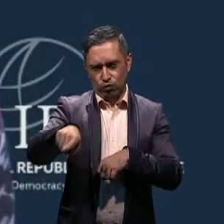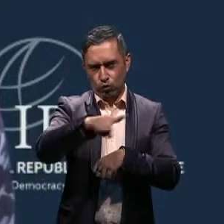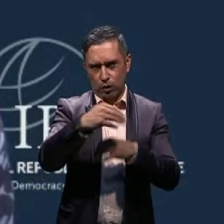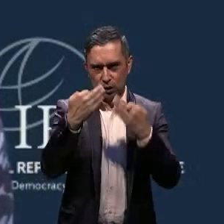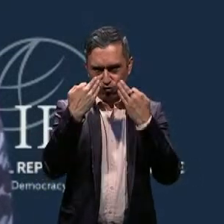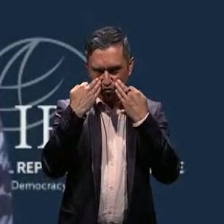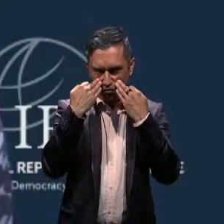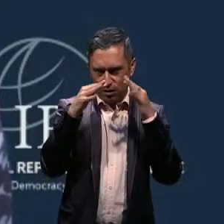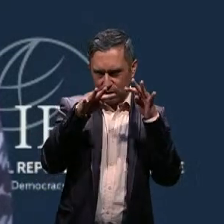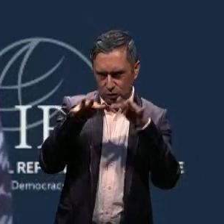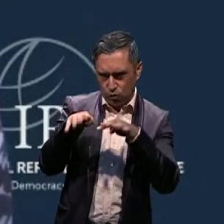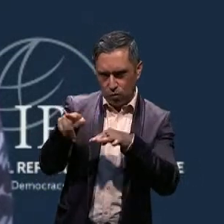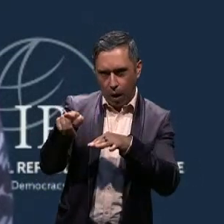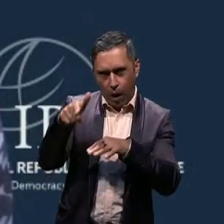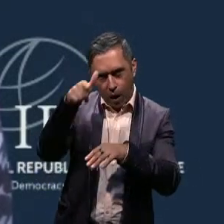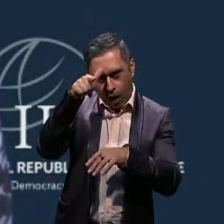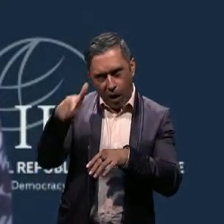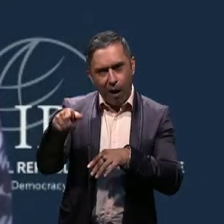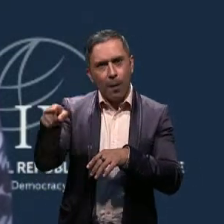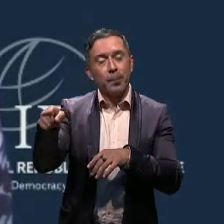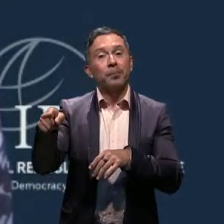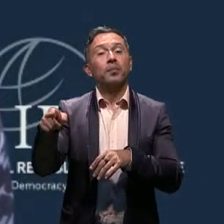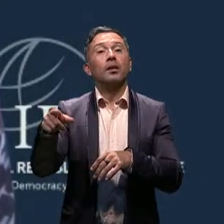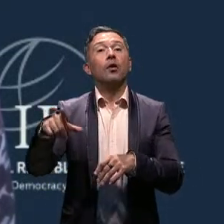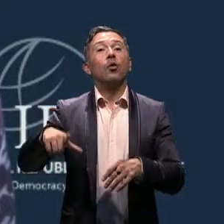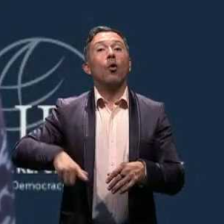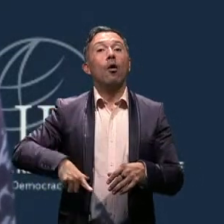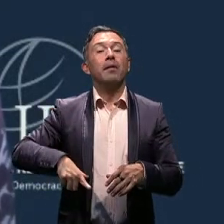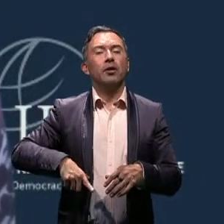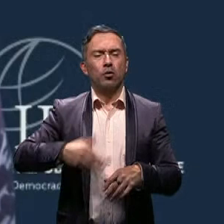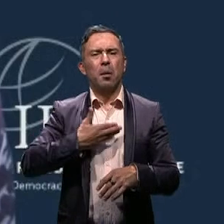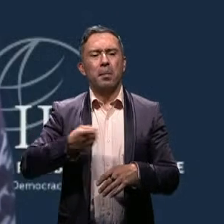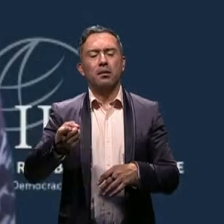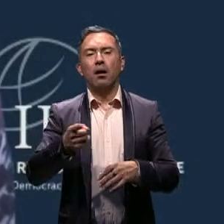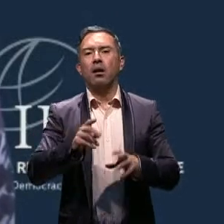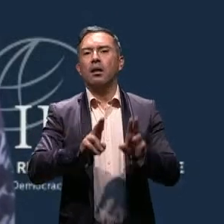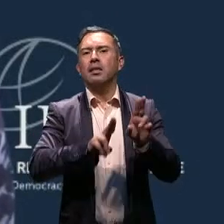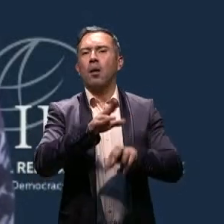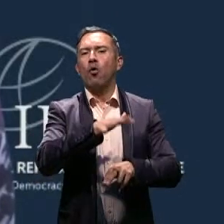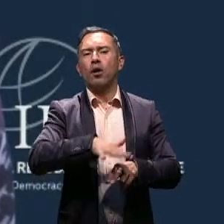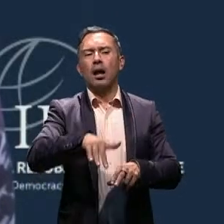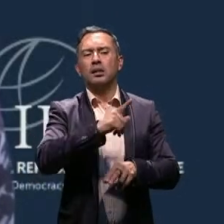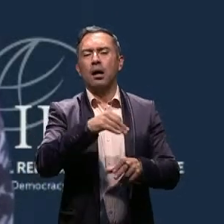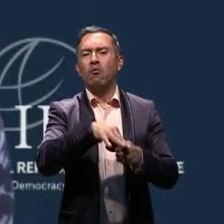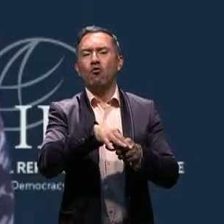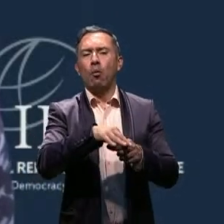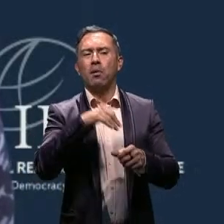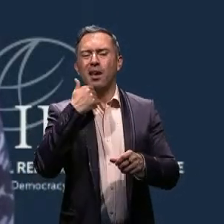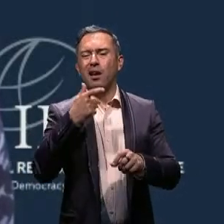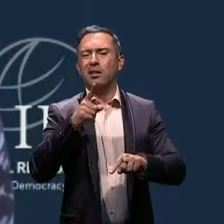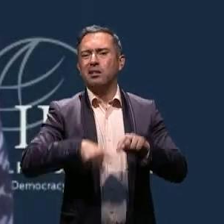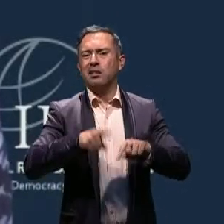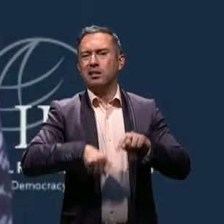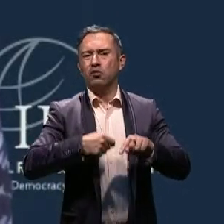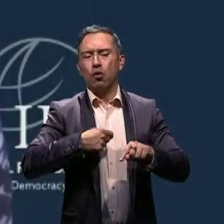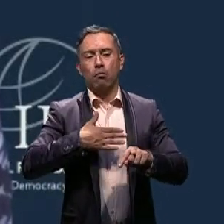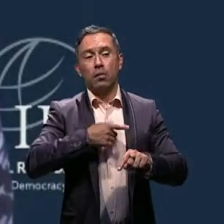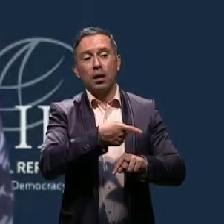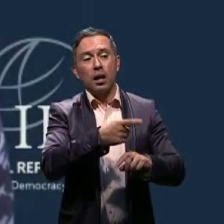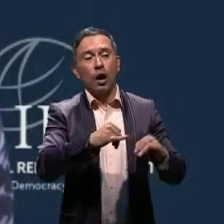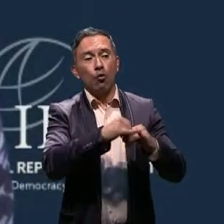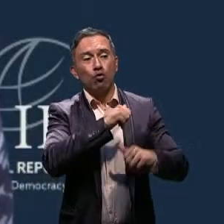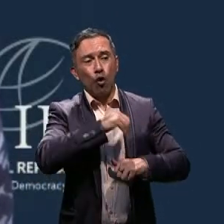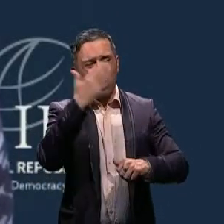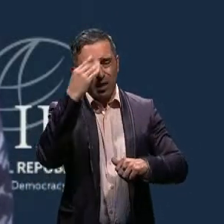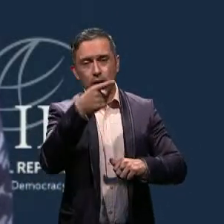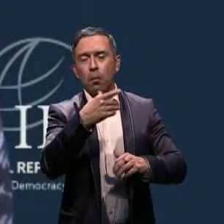all been witnesses of how they have reached democracy by